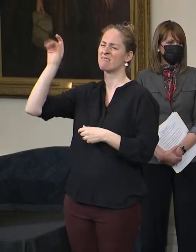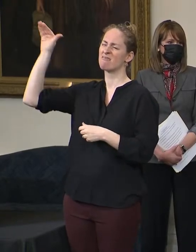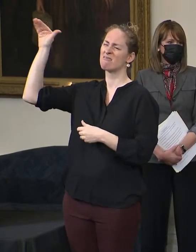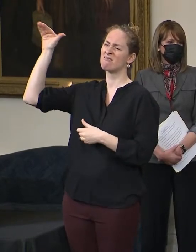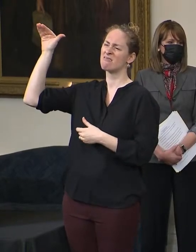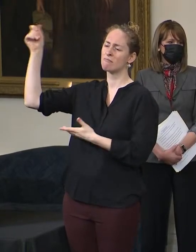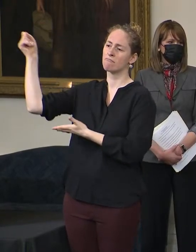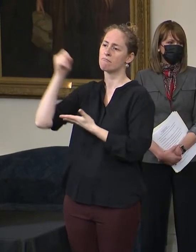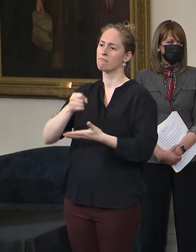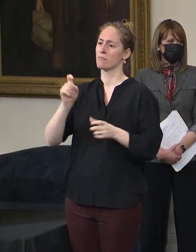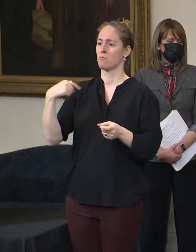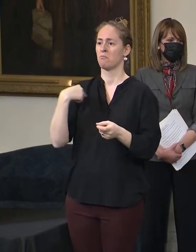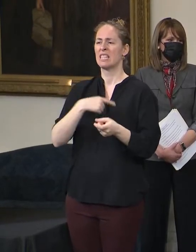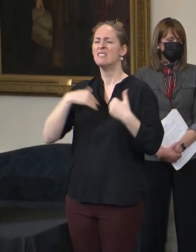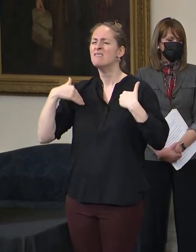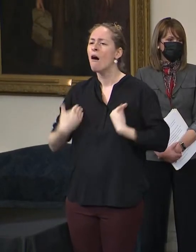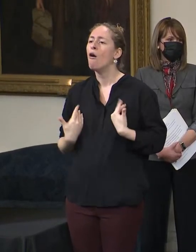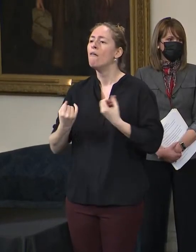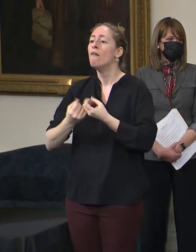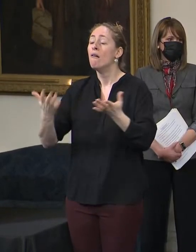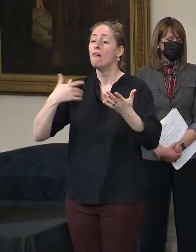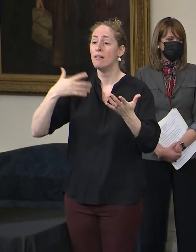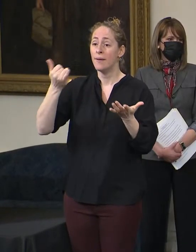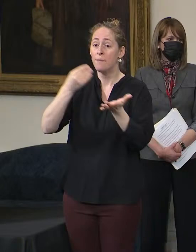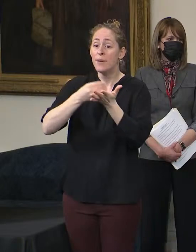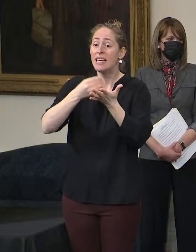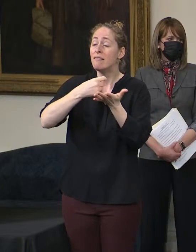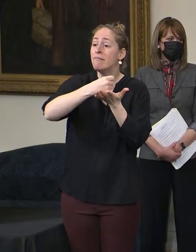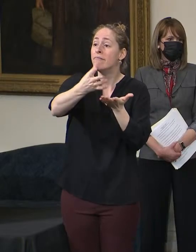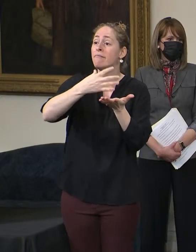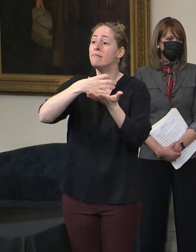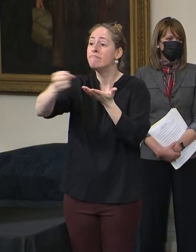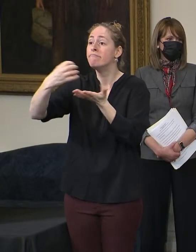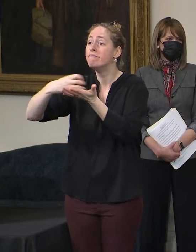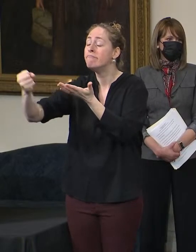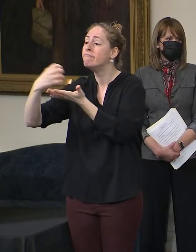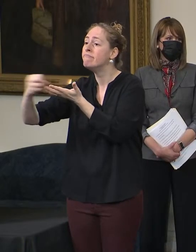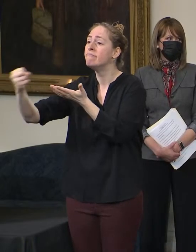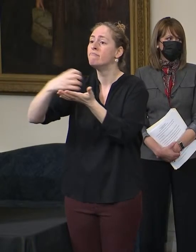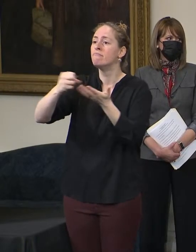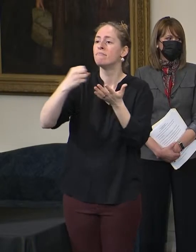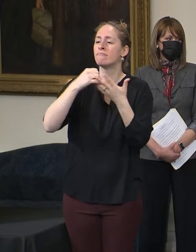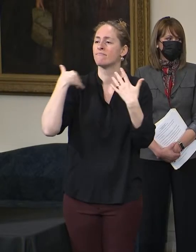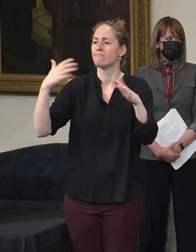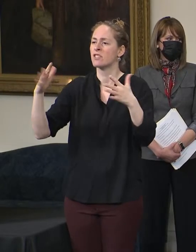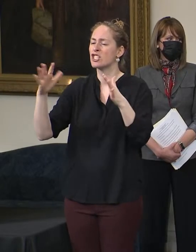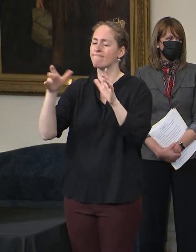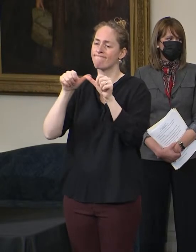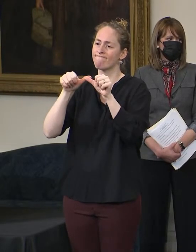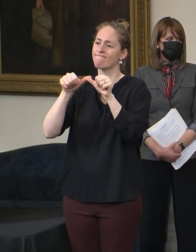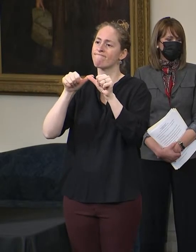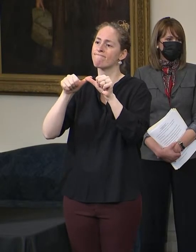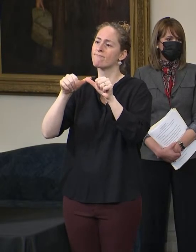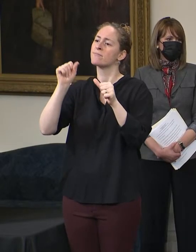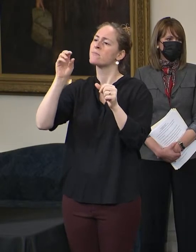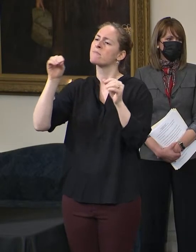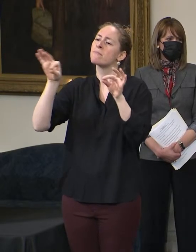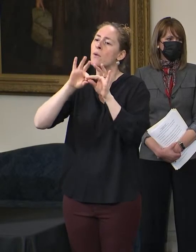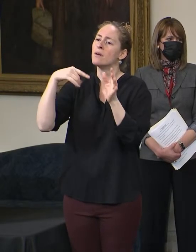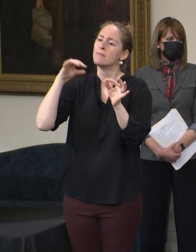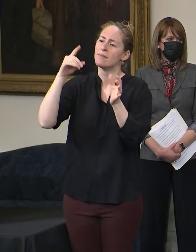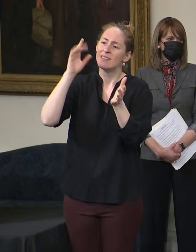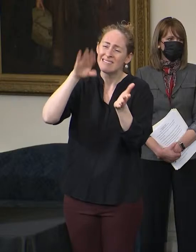draining every resource we can to try to keep our Marylanders alive, keep them paying their bills, keep our small